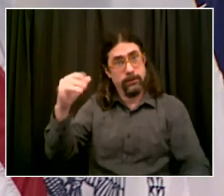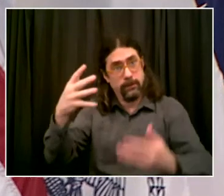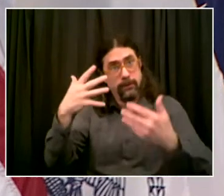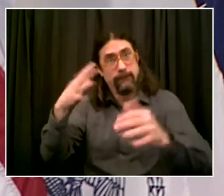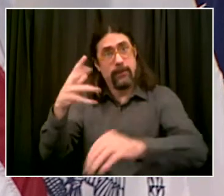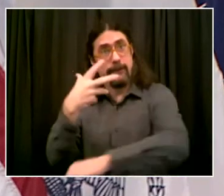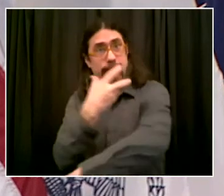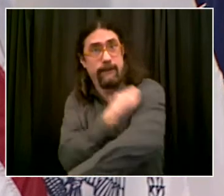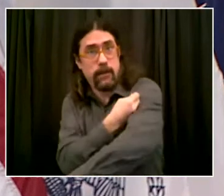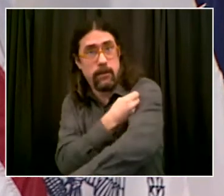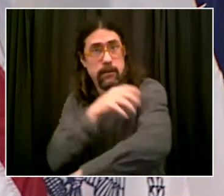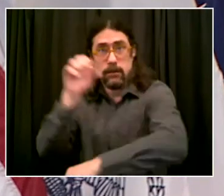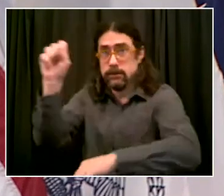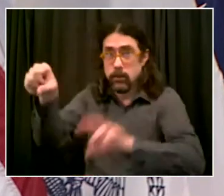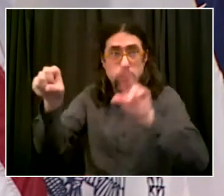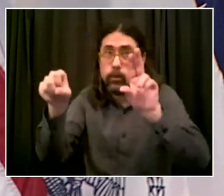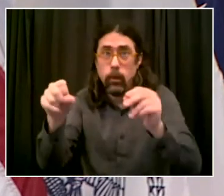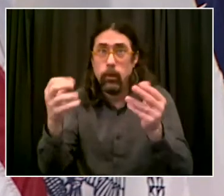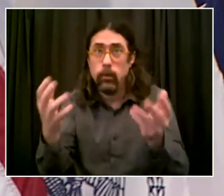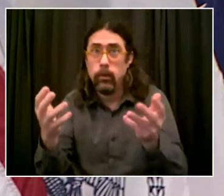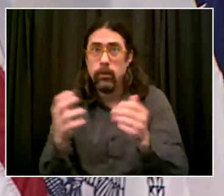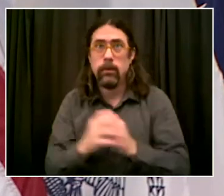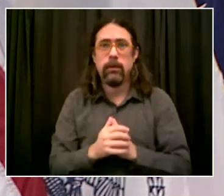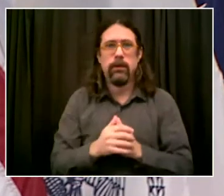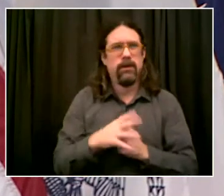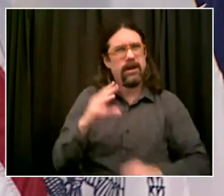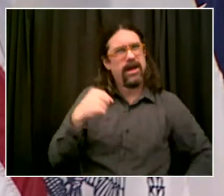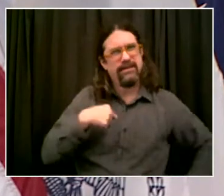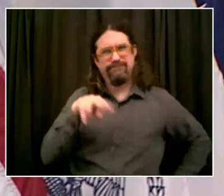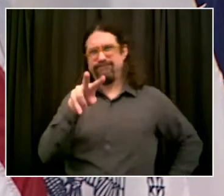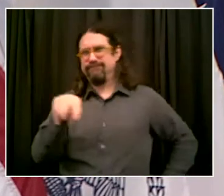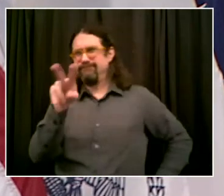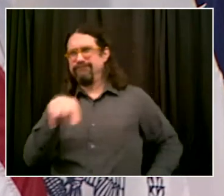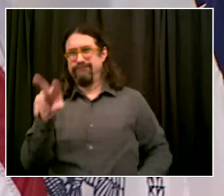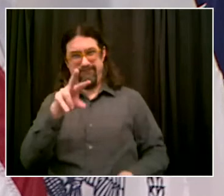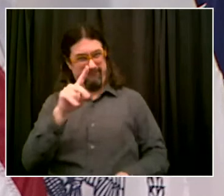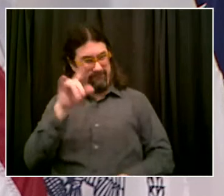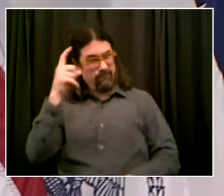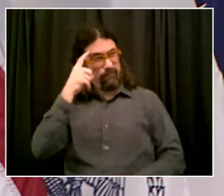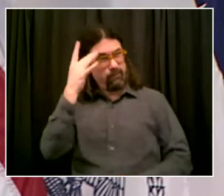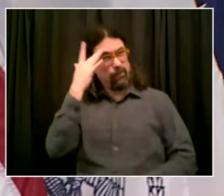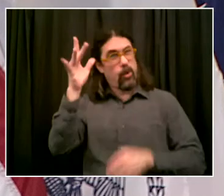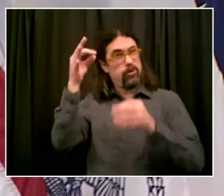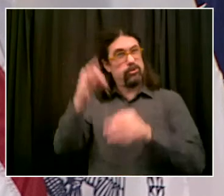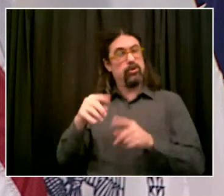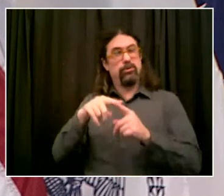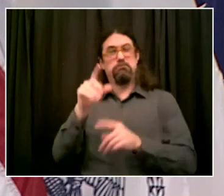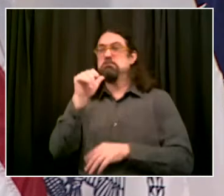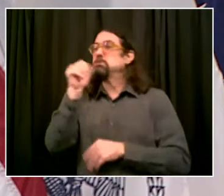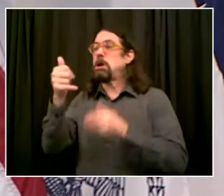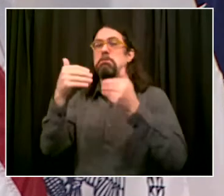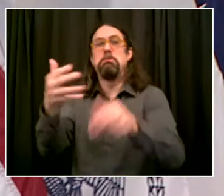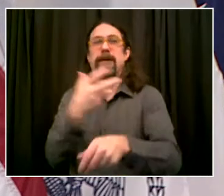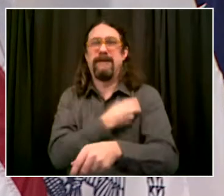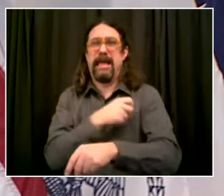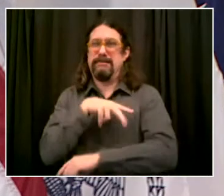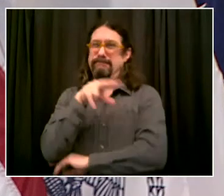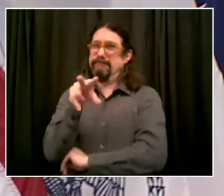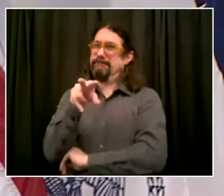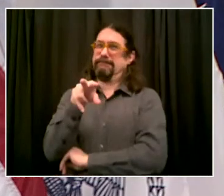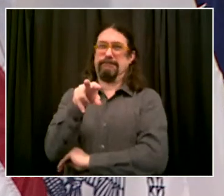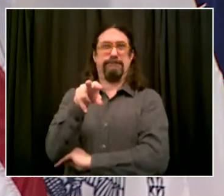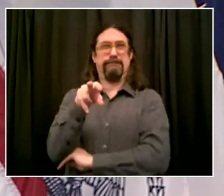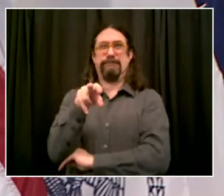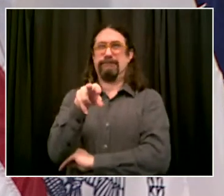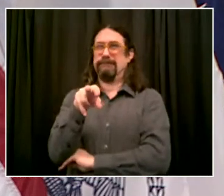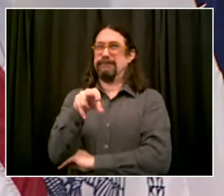has patients? And I thought all the medical personnel sort of were qualified to get were entitled to get the